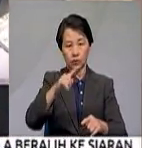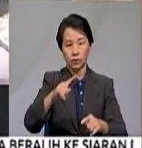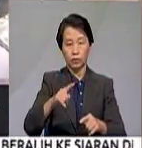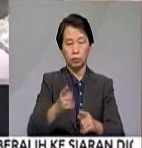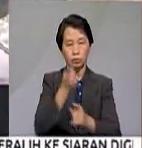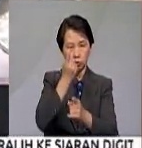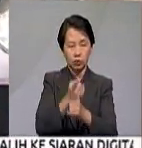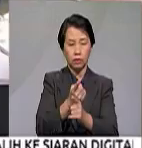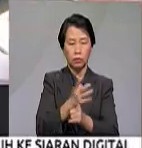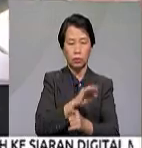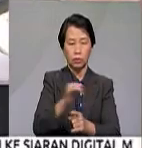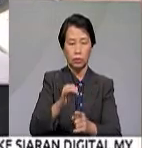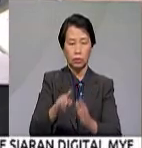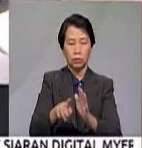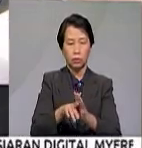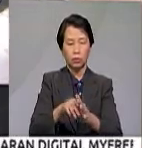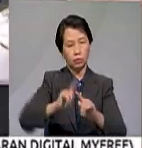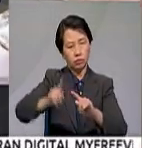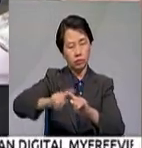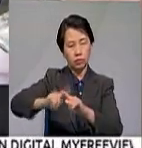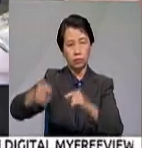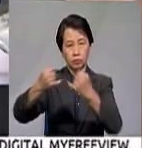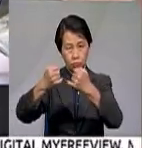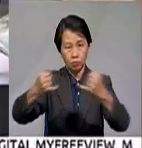correct the stereotyped